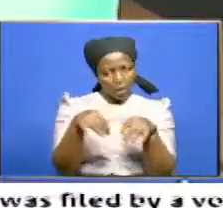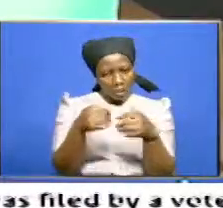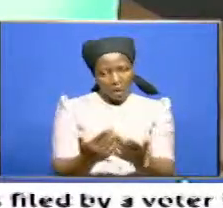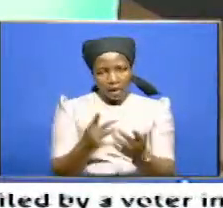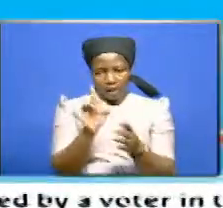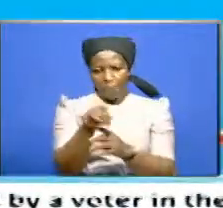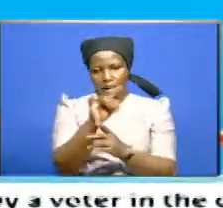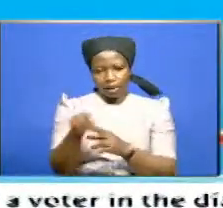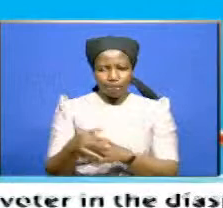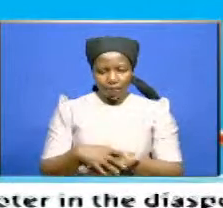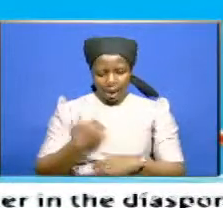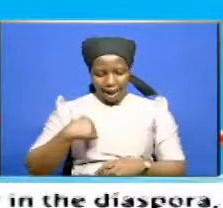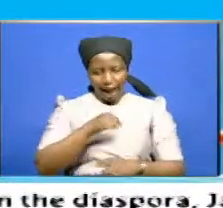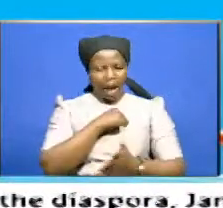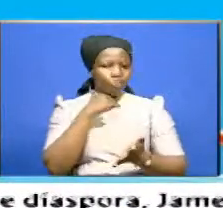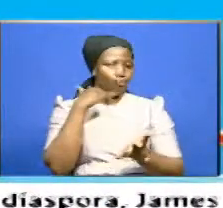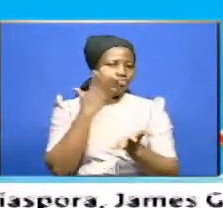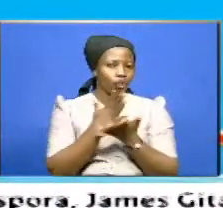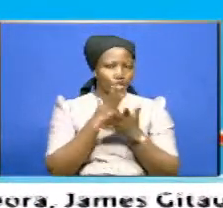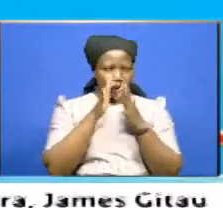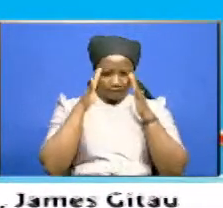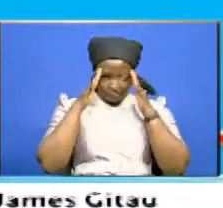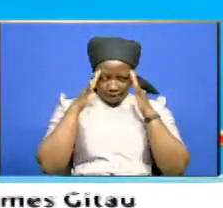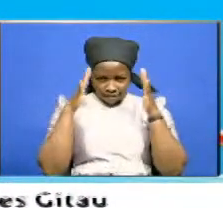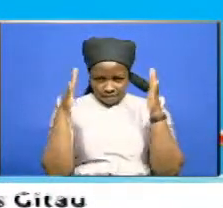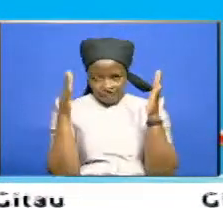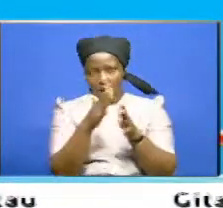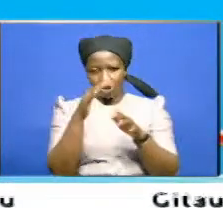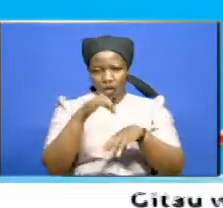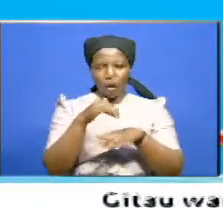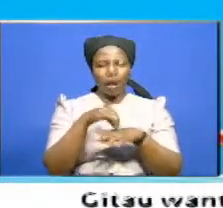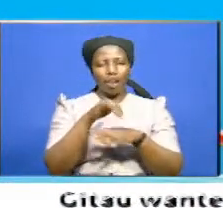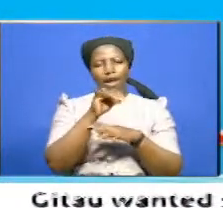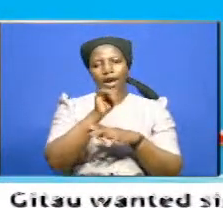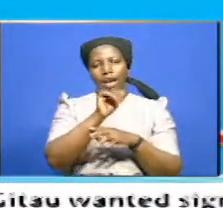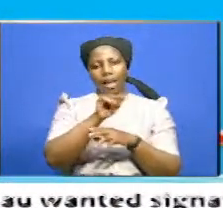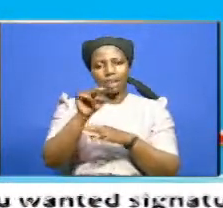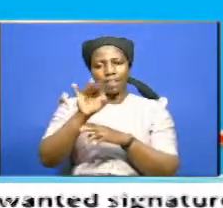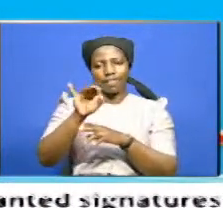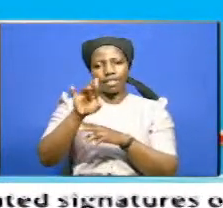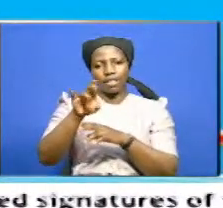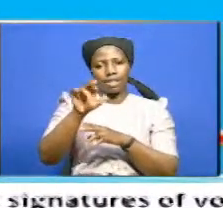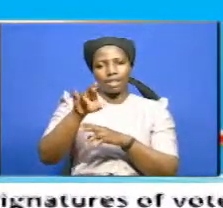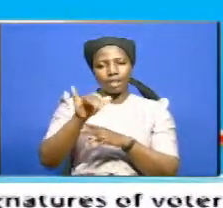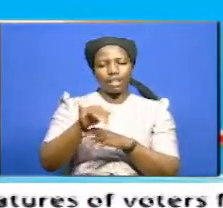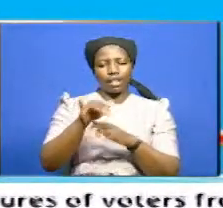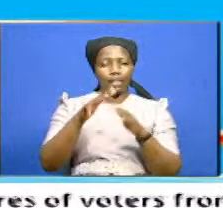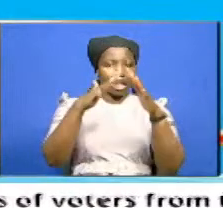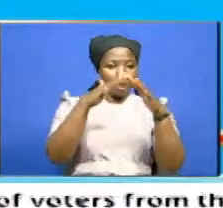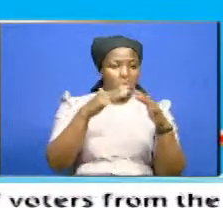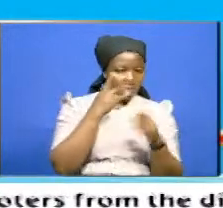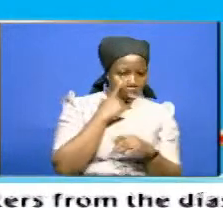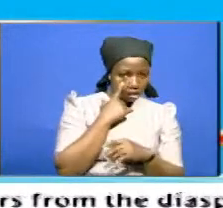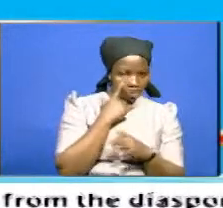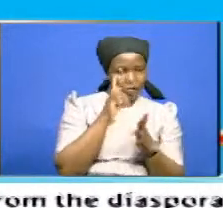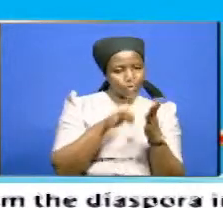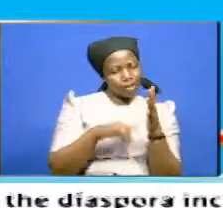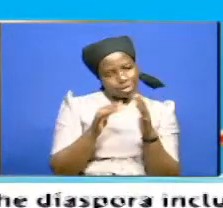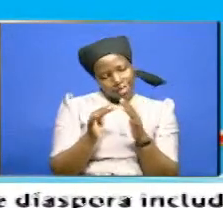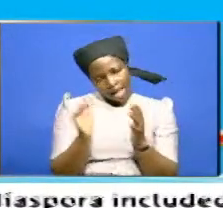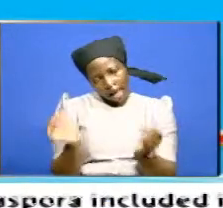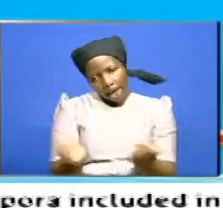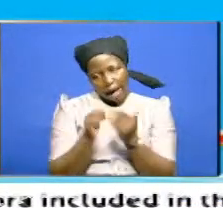error. We are keeping our eyes on the anniversary towers to see what else comes out